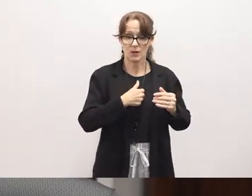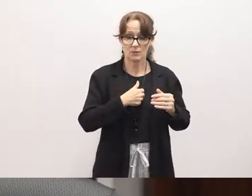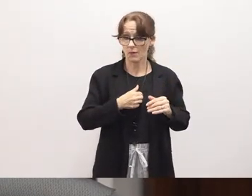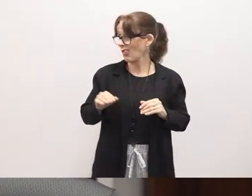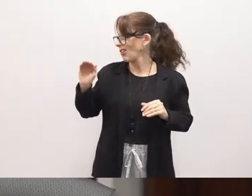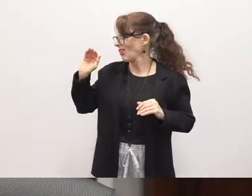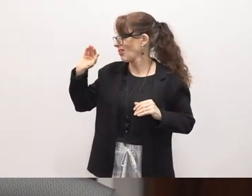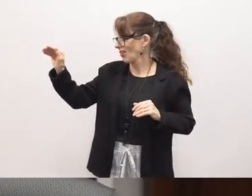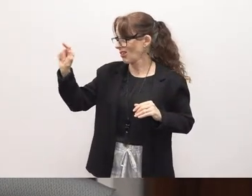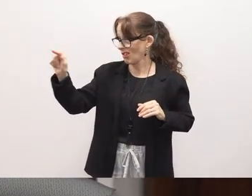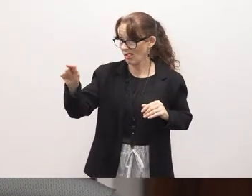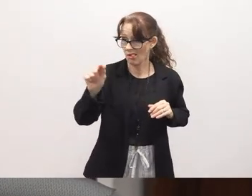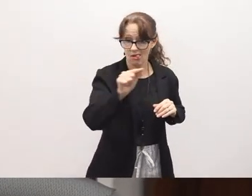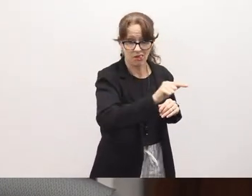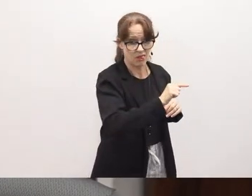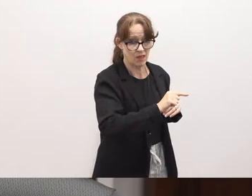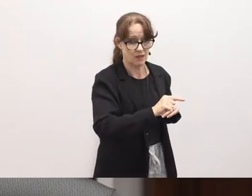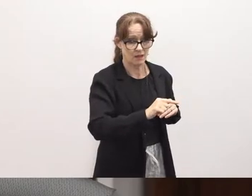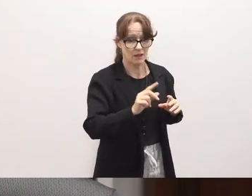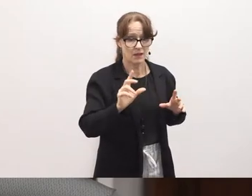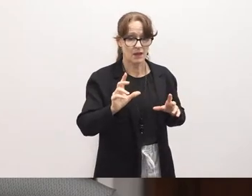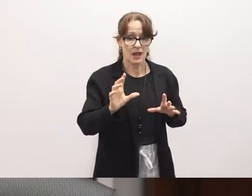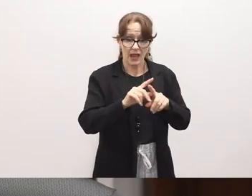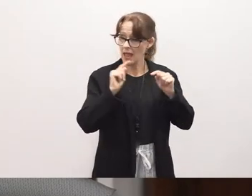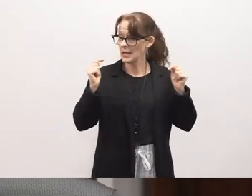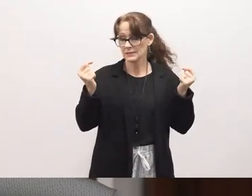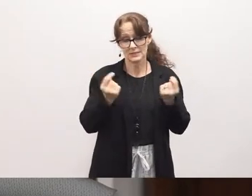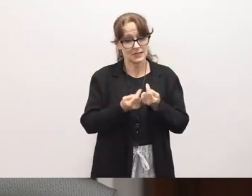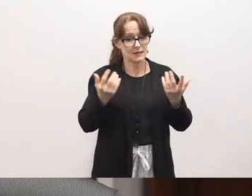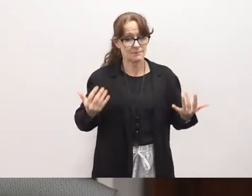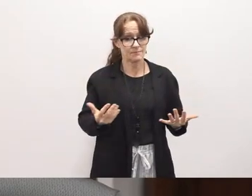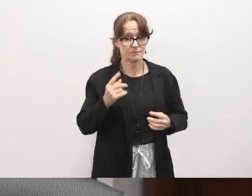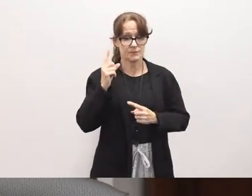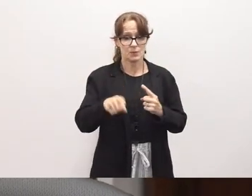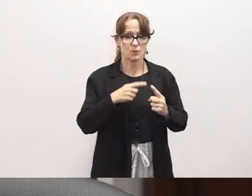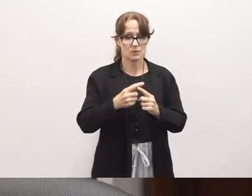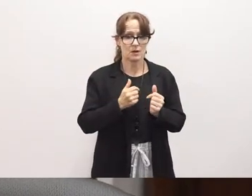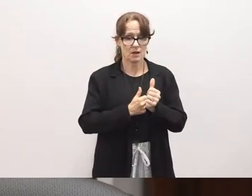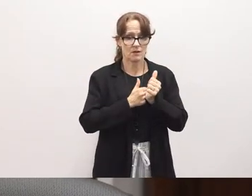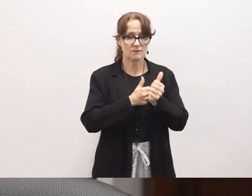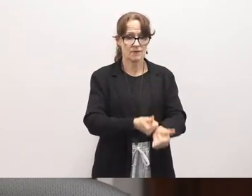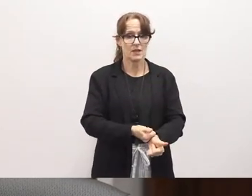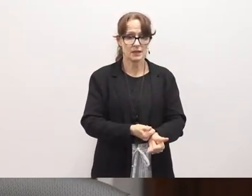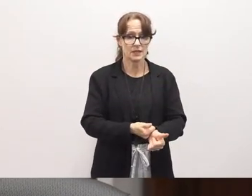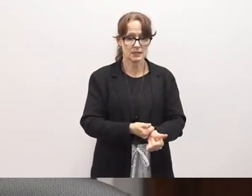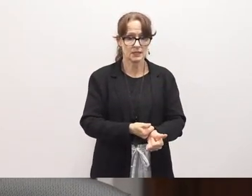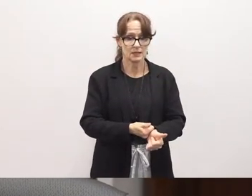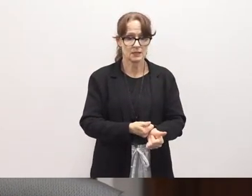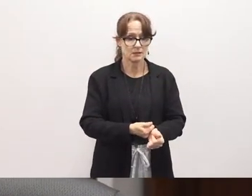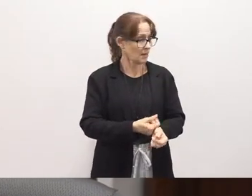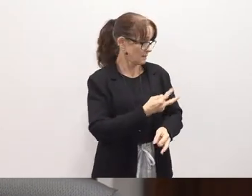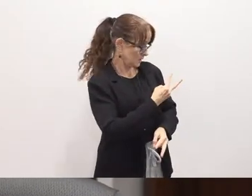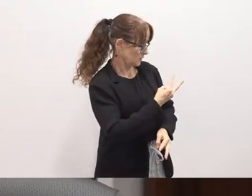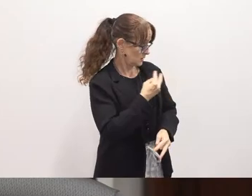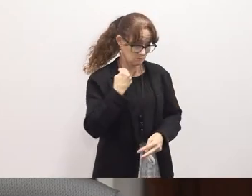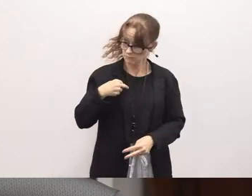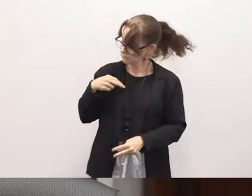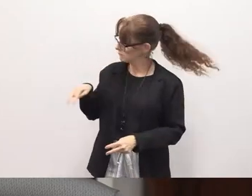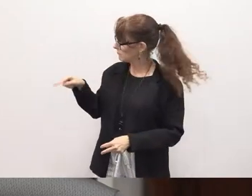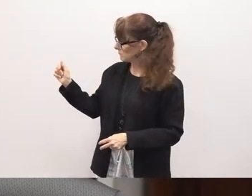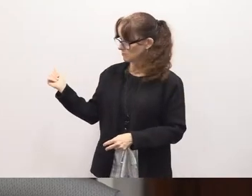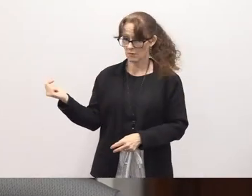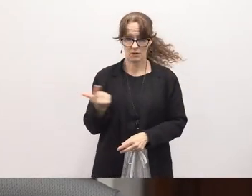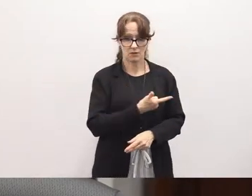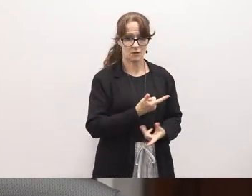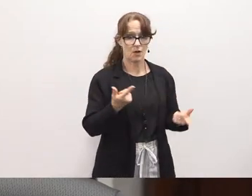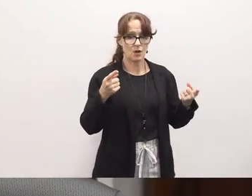out as a governance team when we're not abiding by things that, and I'm looking at all of us, we